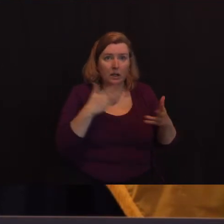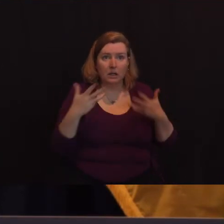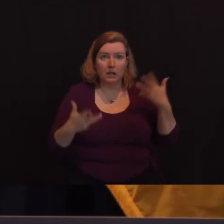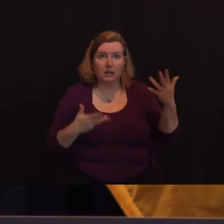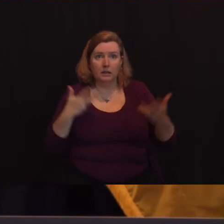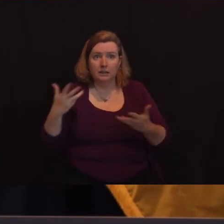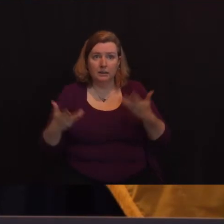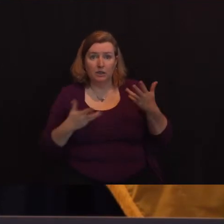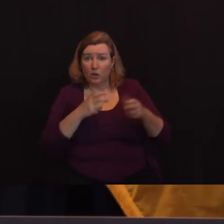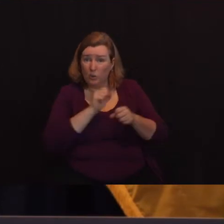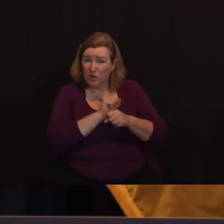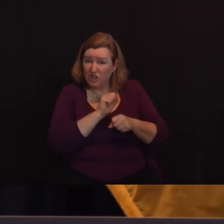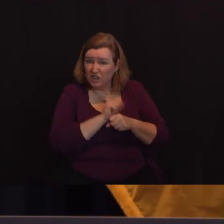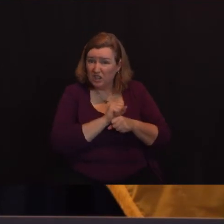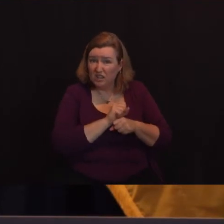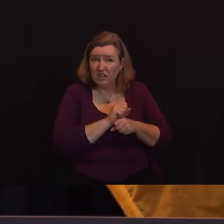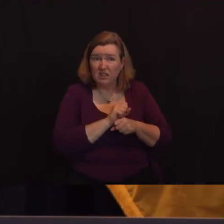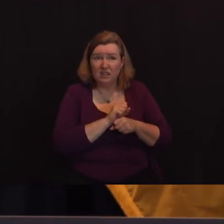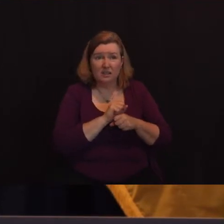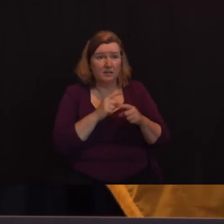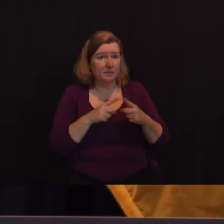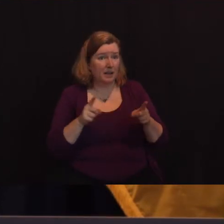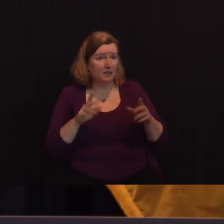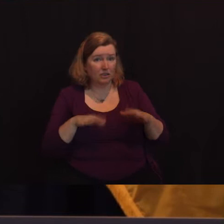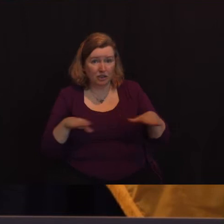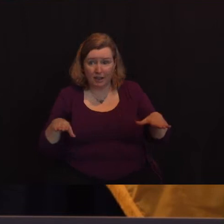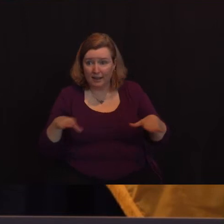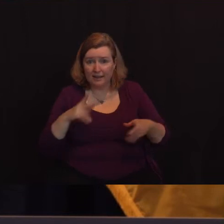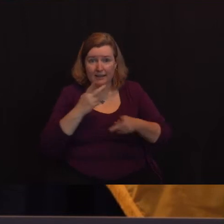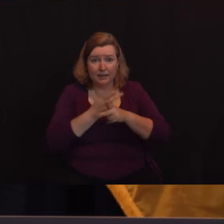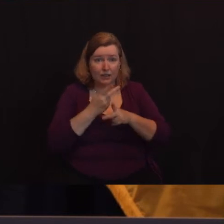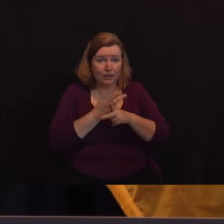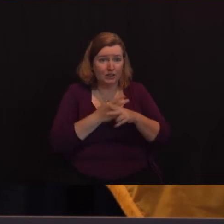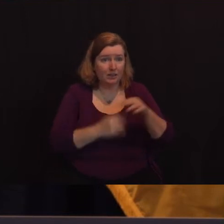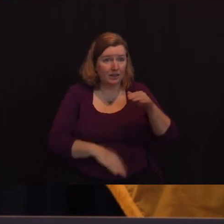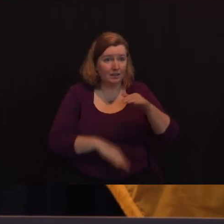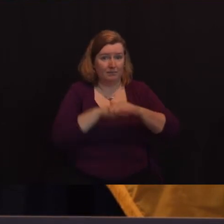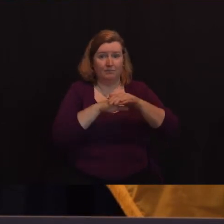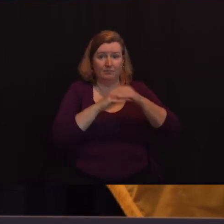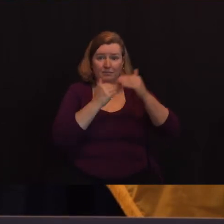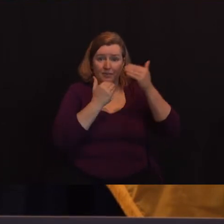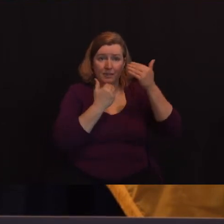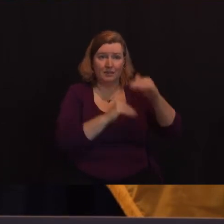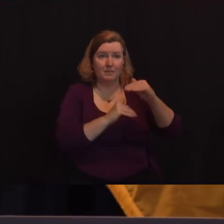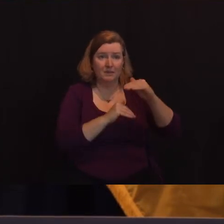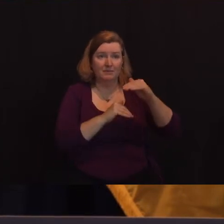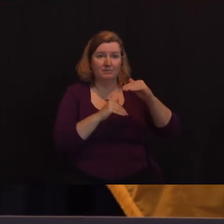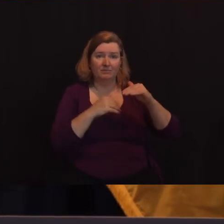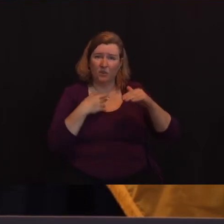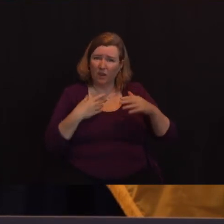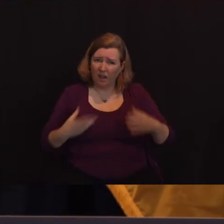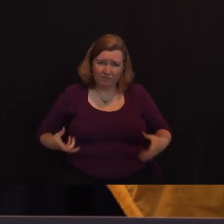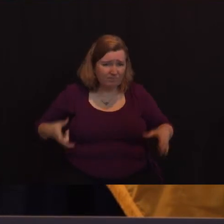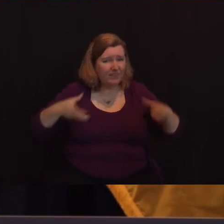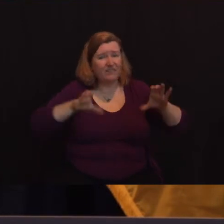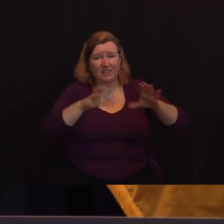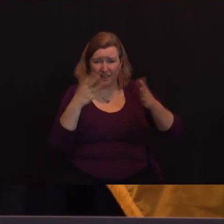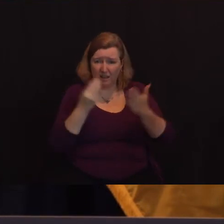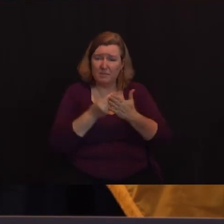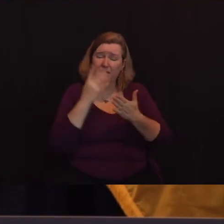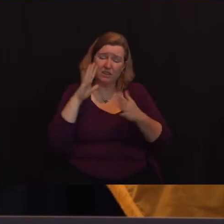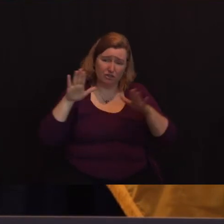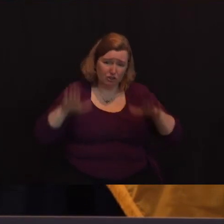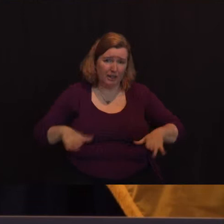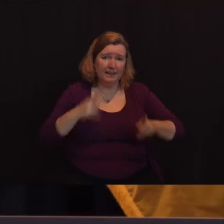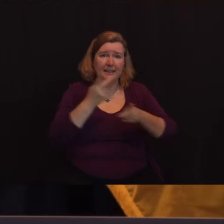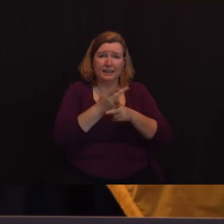Judy, I've got no news on childcare capacity, although we have put a ton of money into childcare. In fact, we announced some of the money on Friday